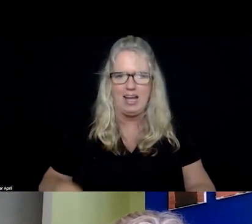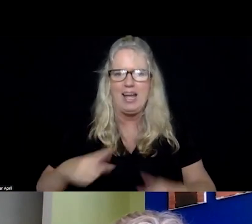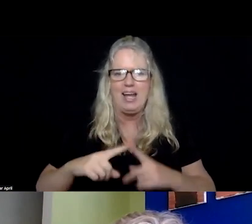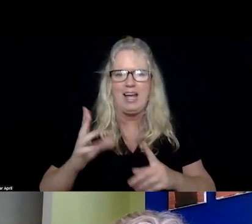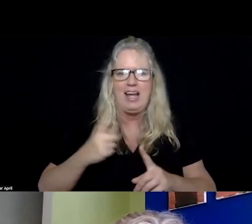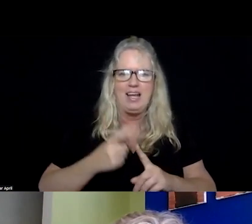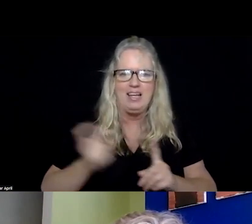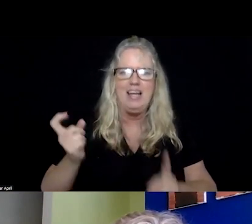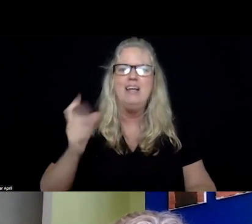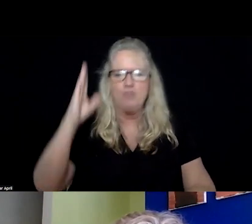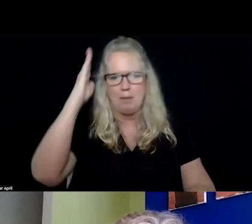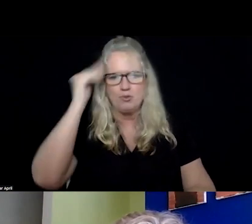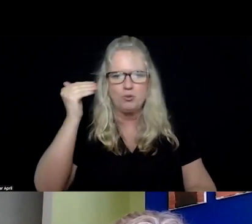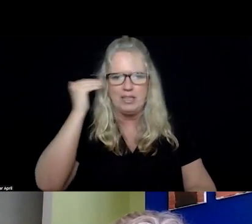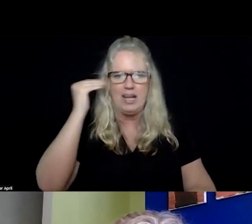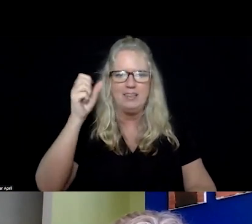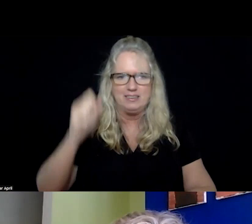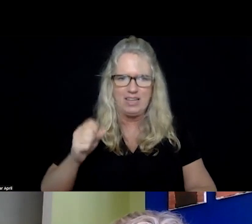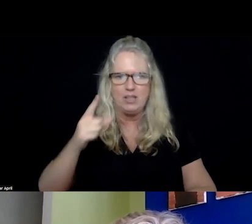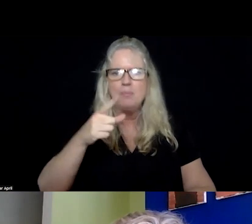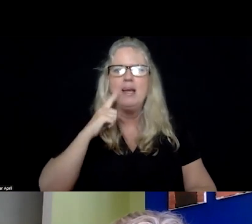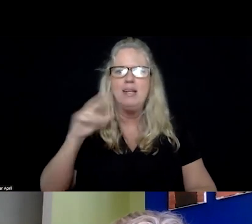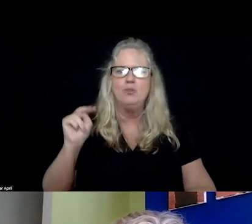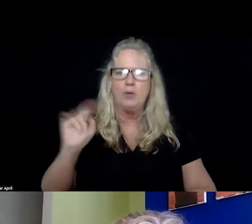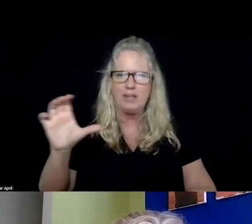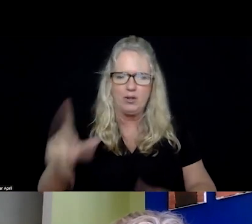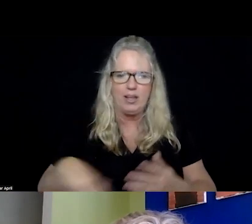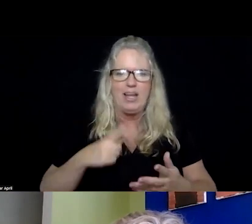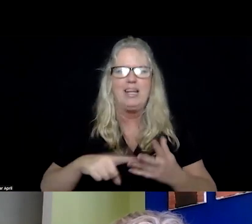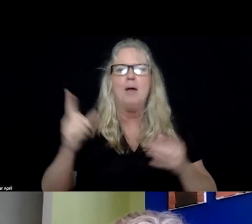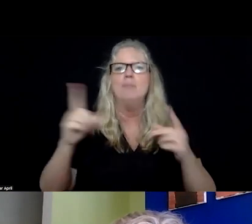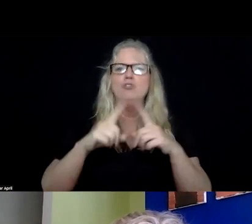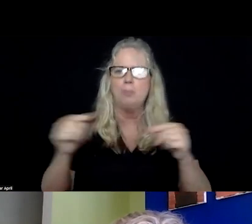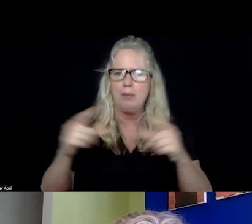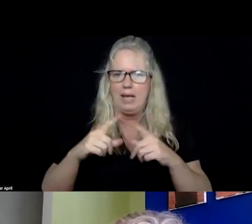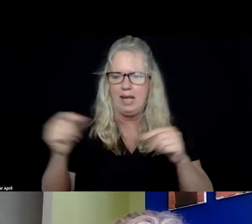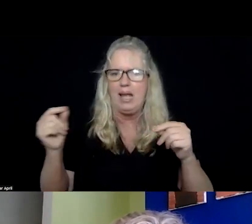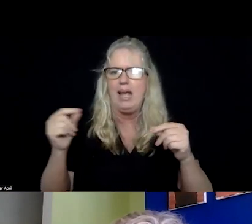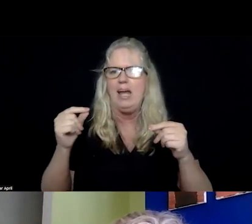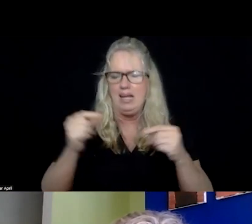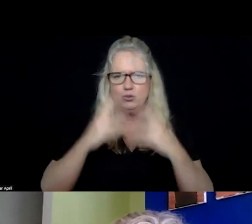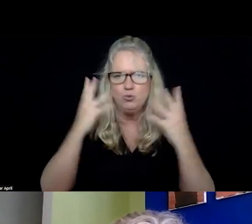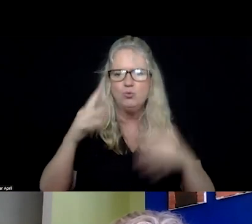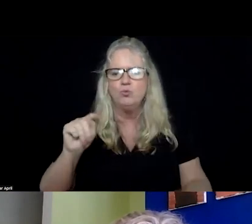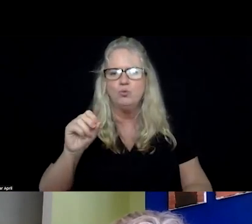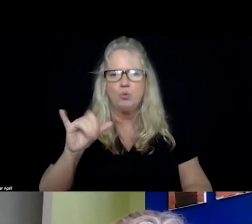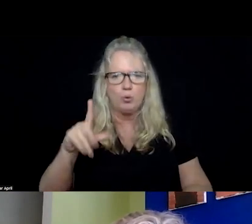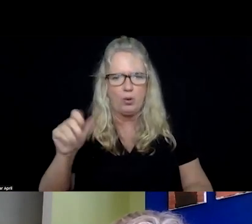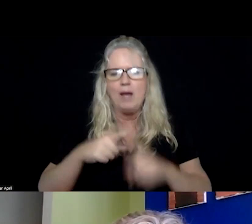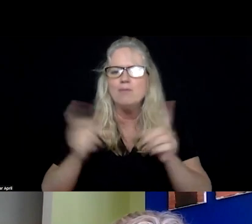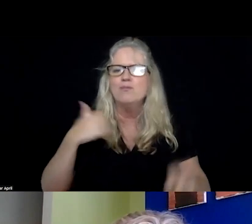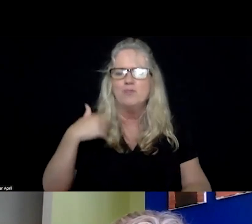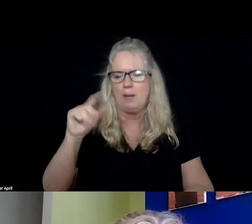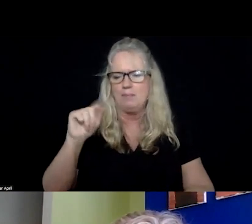from South Korea. I am from Charlotte, North Carolina. I'm from Japan, Tokyo. I'm from Taiwan. From the